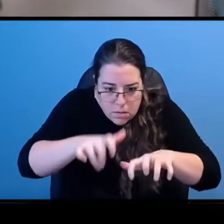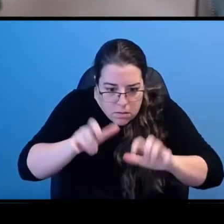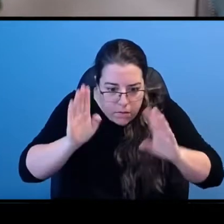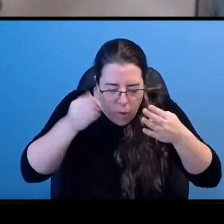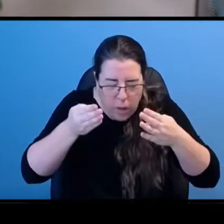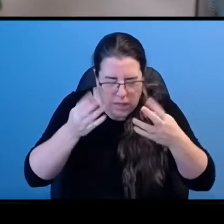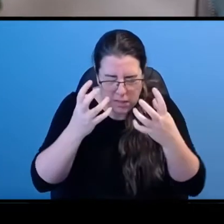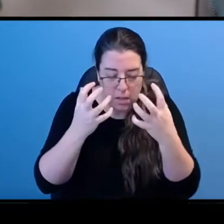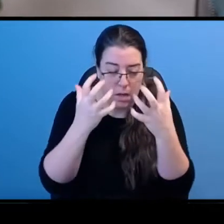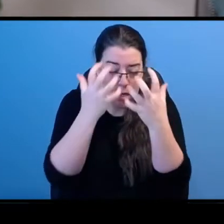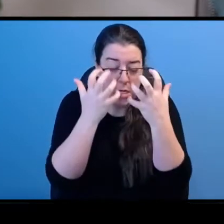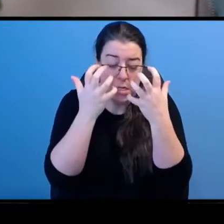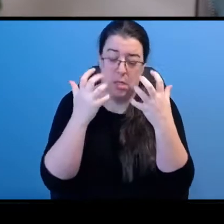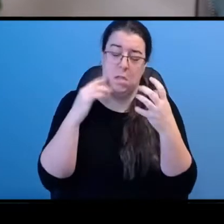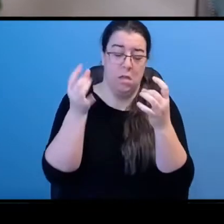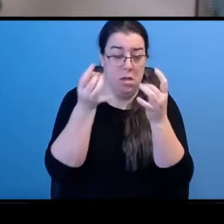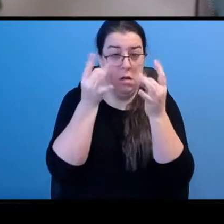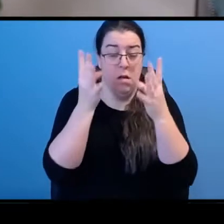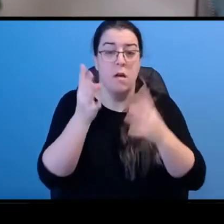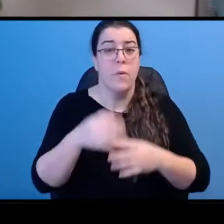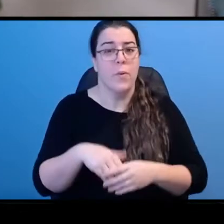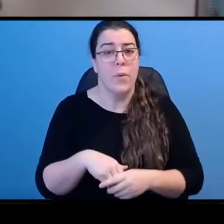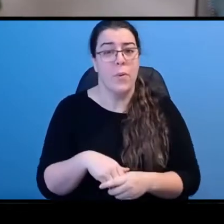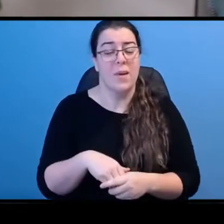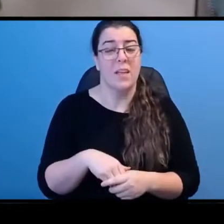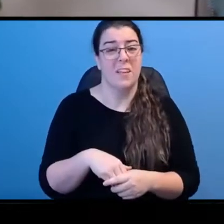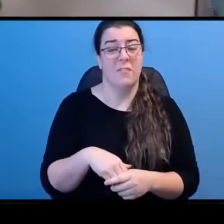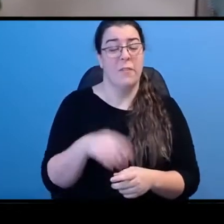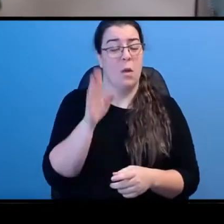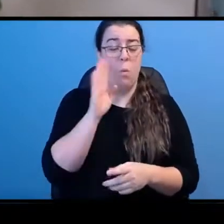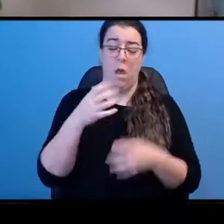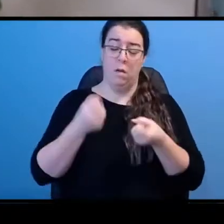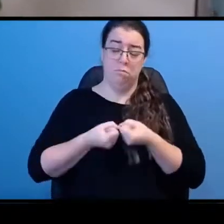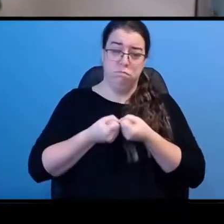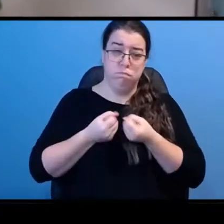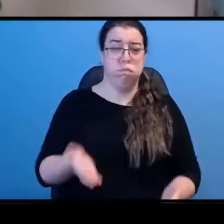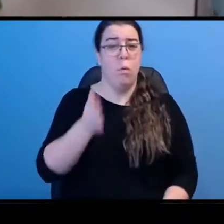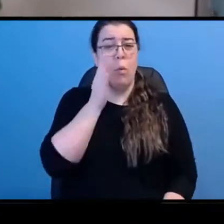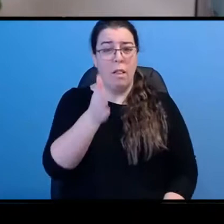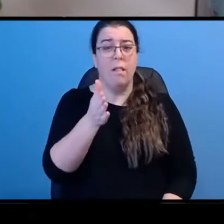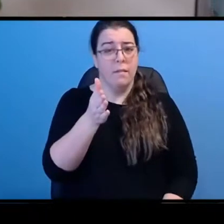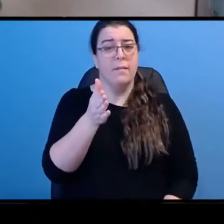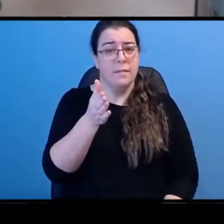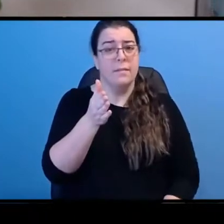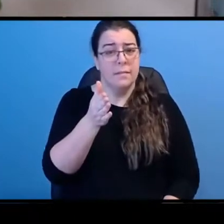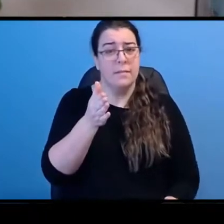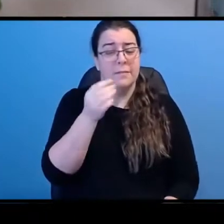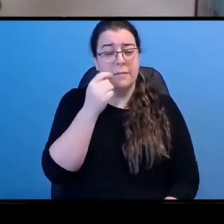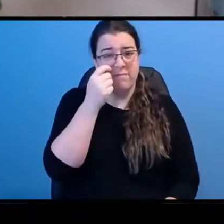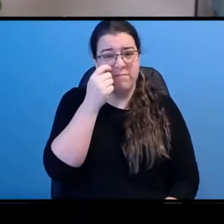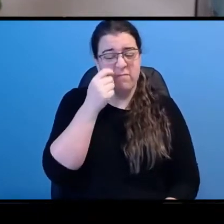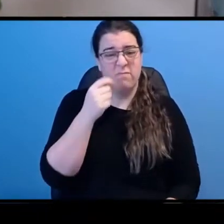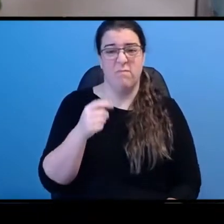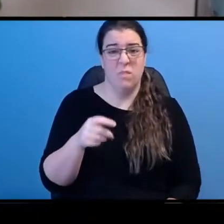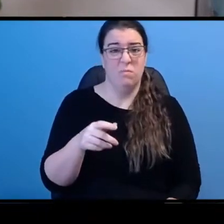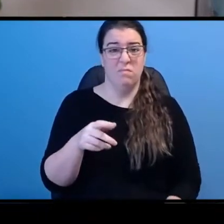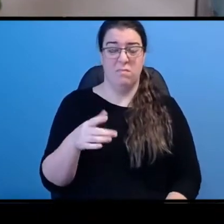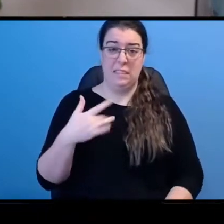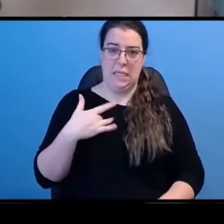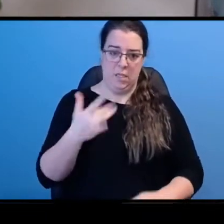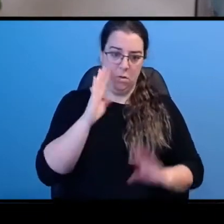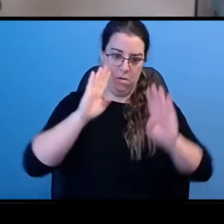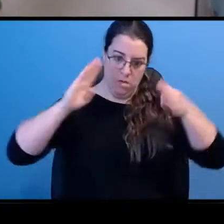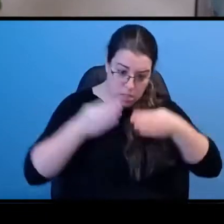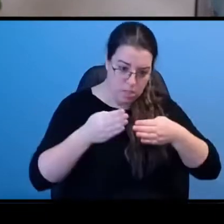time. And that knocks you out too, right? So you kind of lose time with that process as well if you don't take